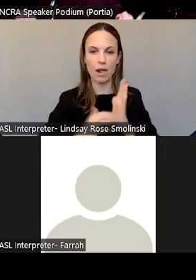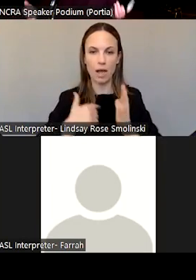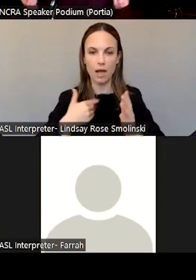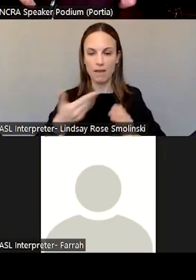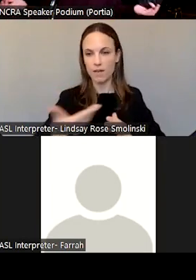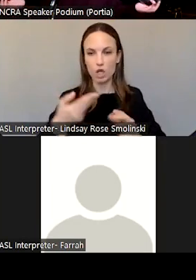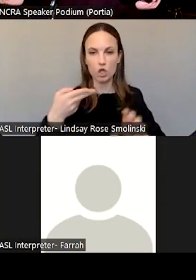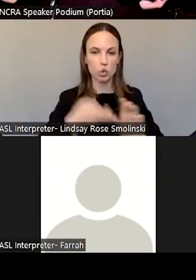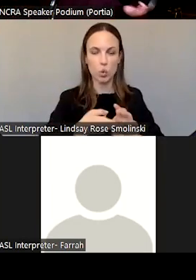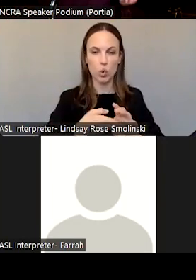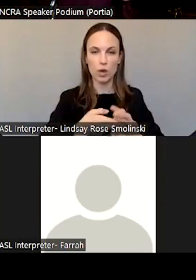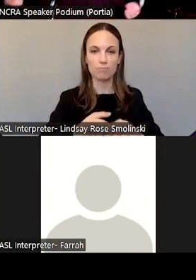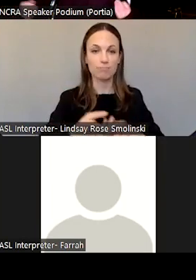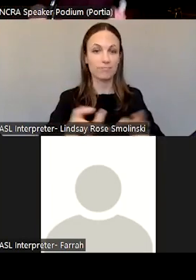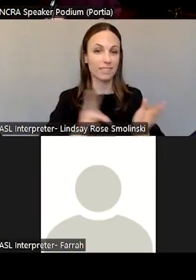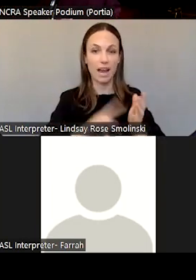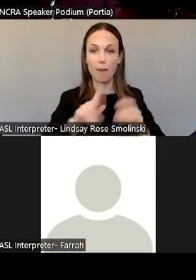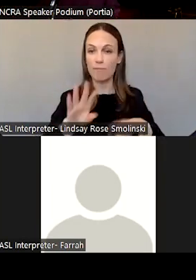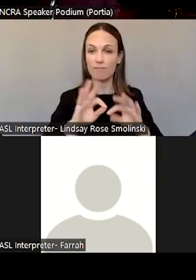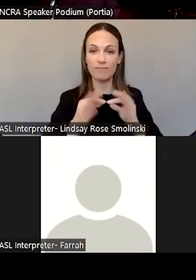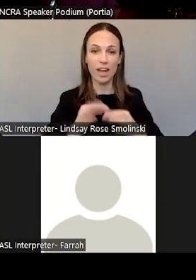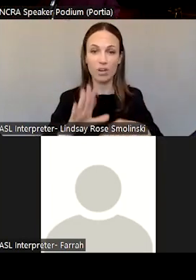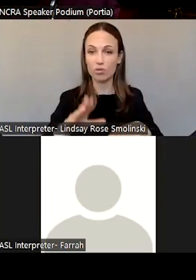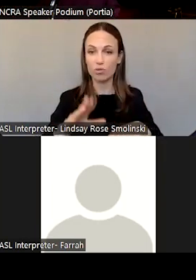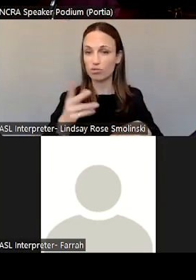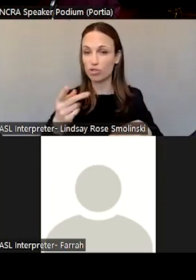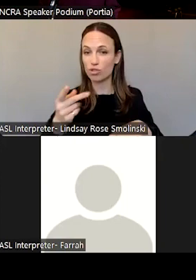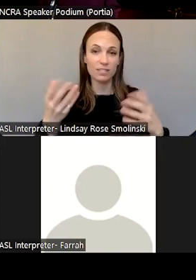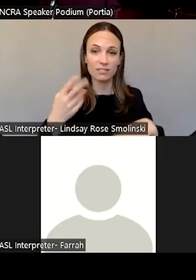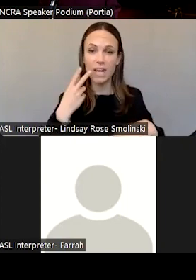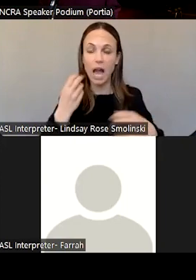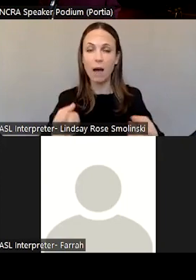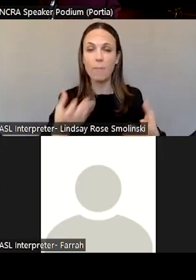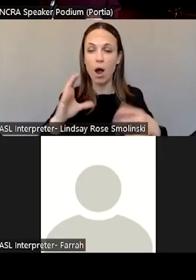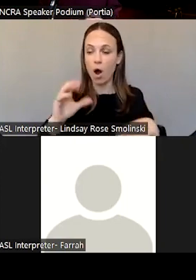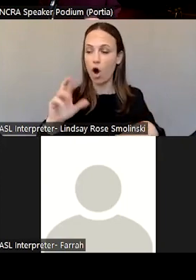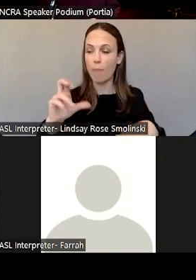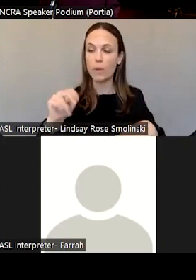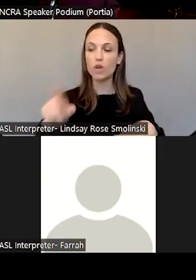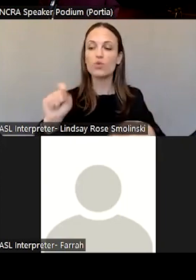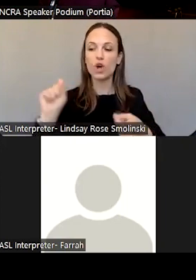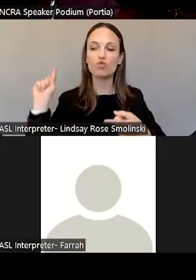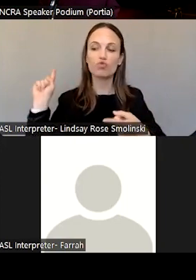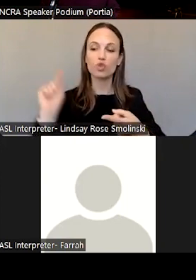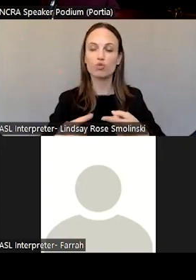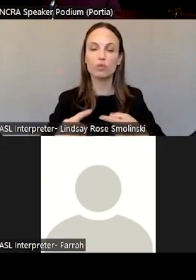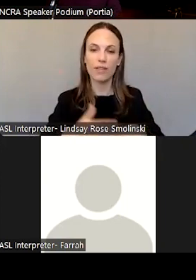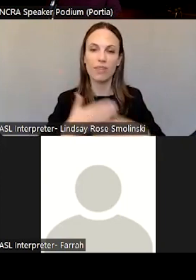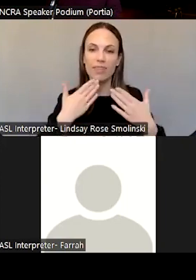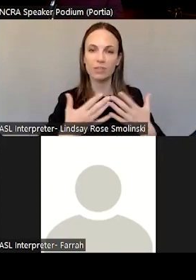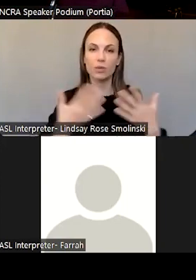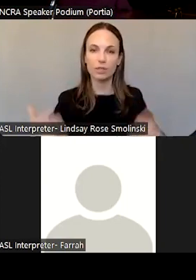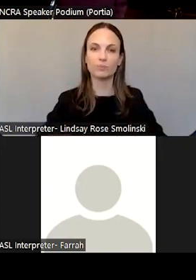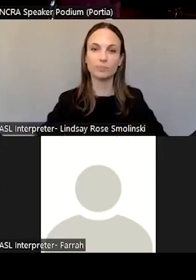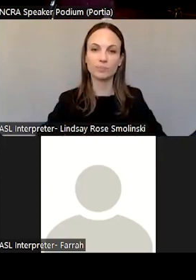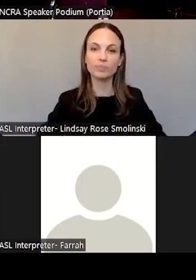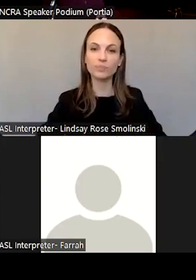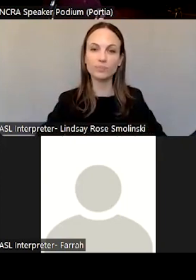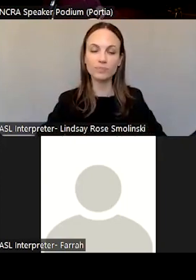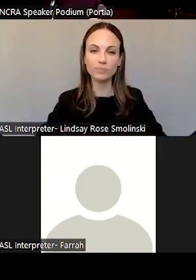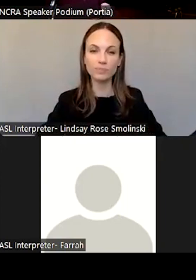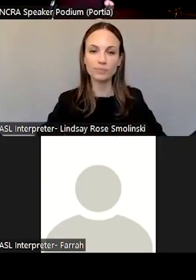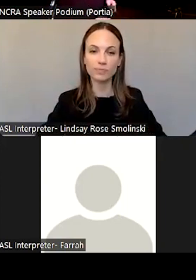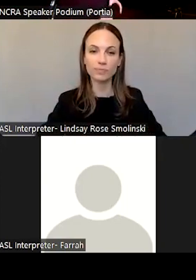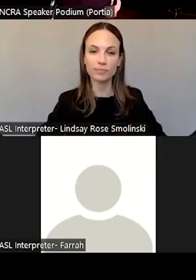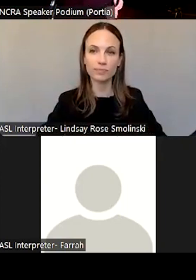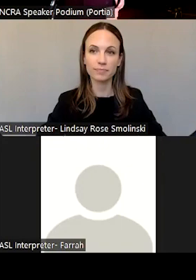join and sign up your family, sign up your dog, and see how much carbon you can reduce. So thank you very much.